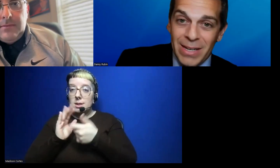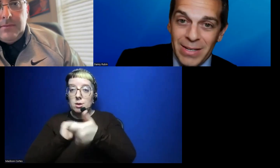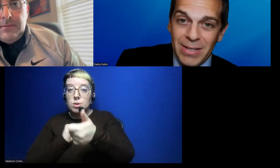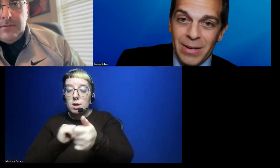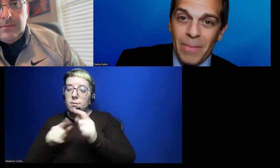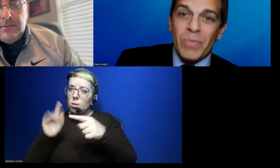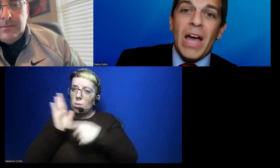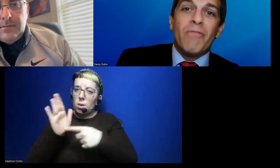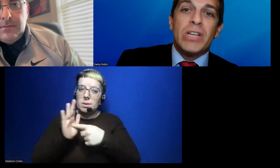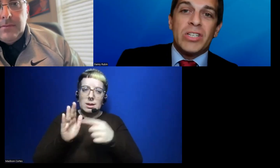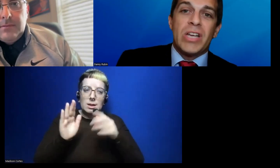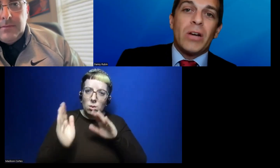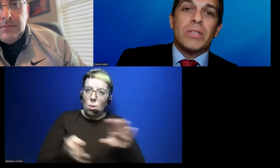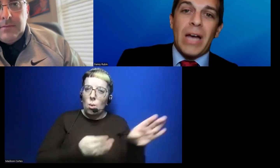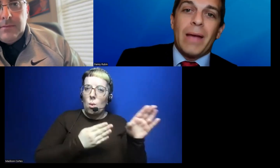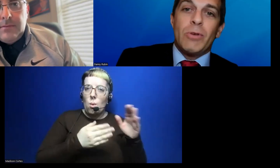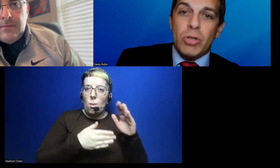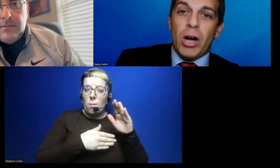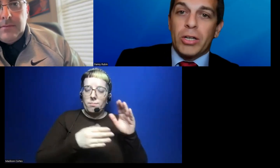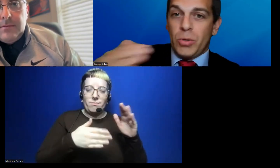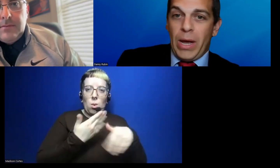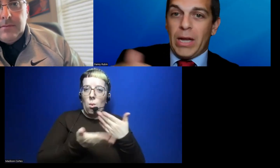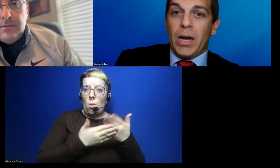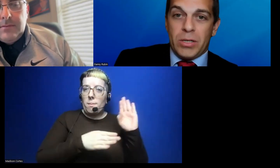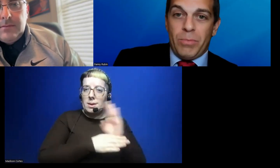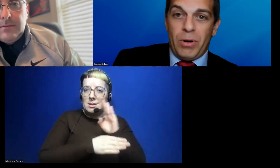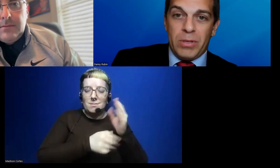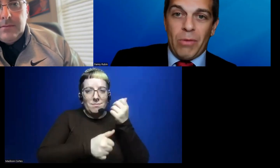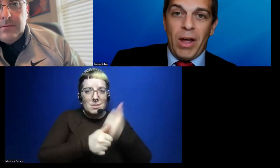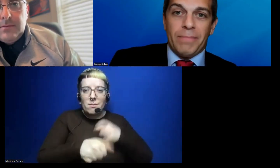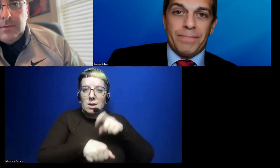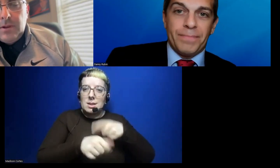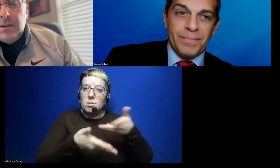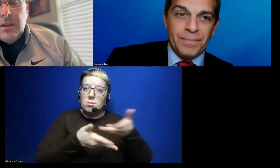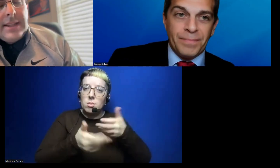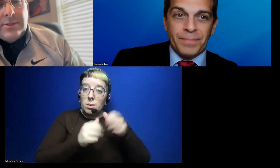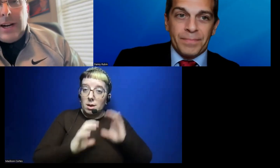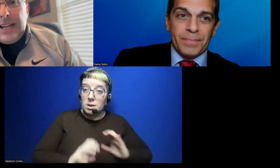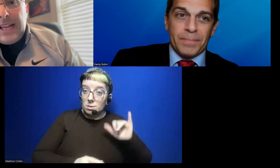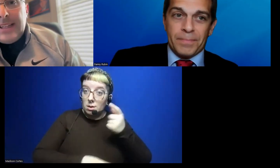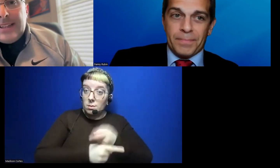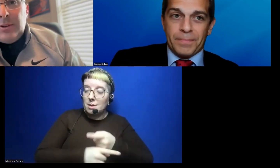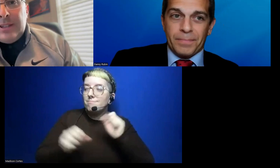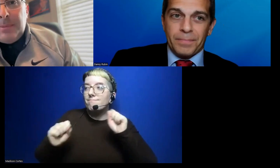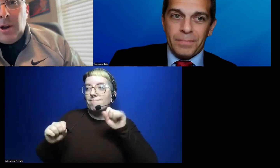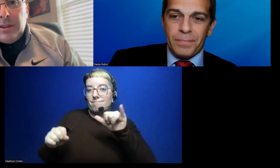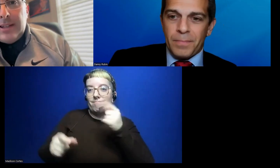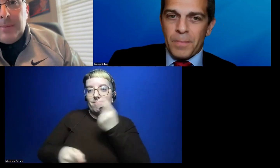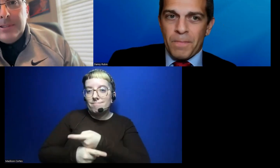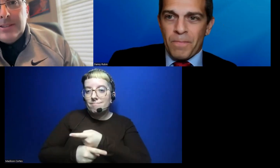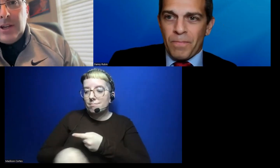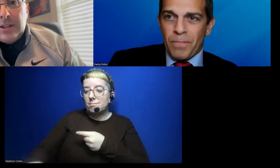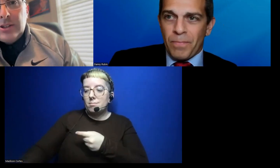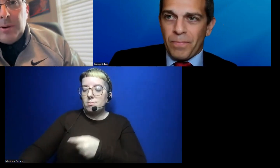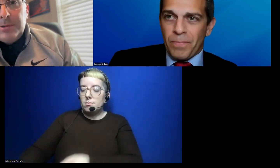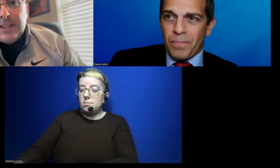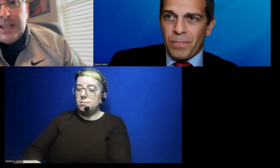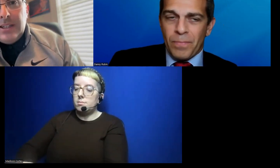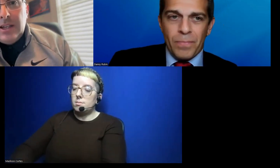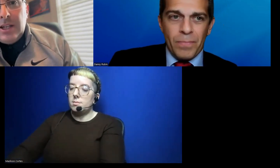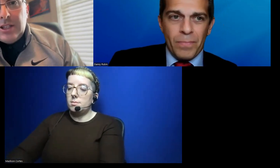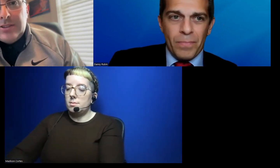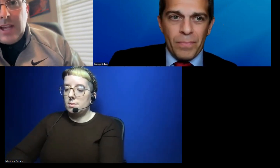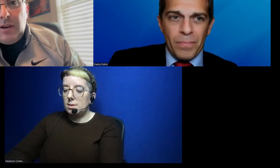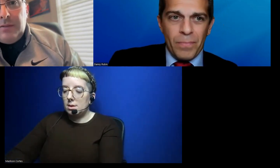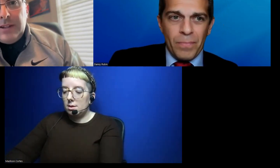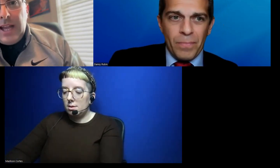whole business every single time you talk to a customer. Is that right? That's right. And the thing you think about all the time is you're not just